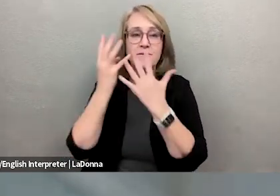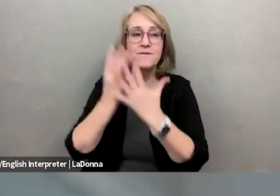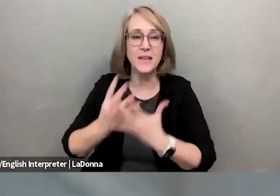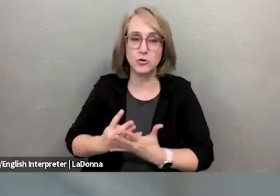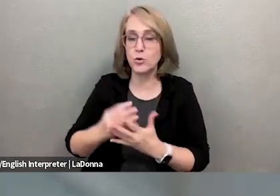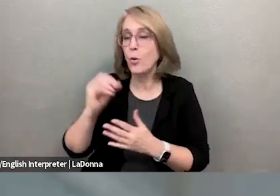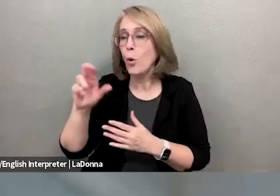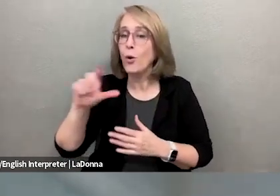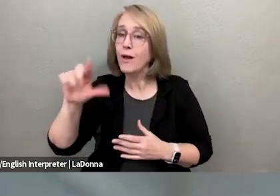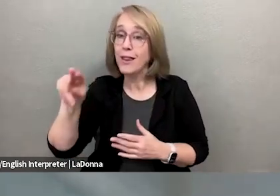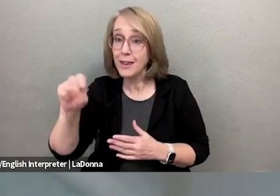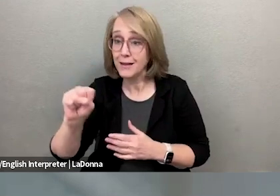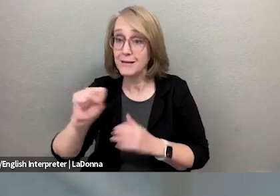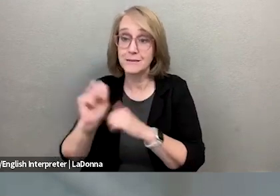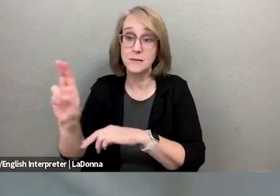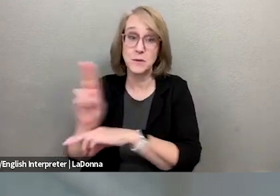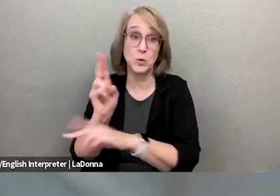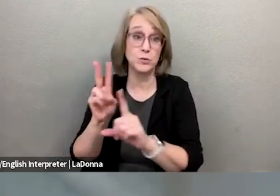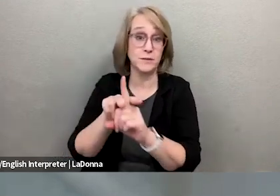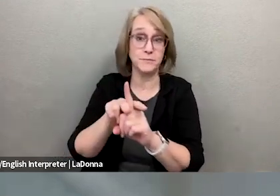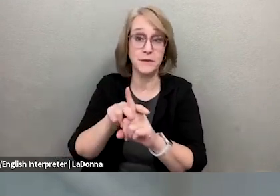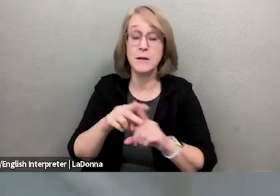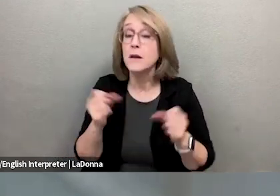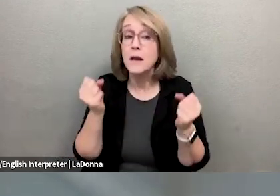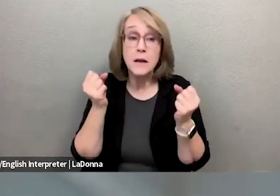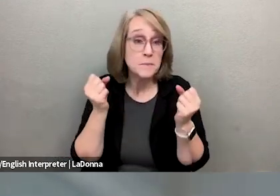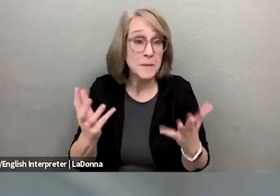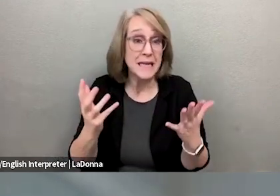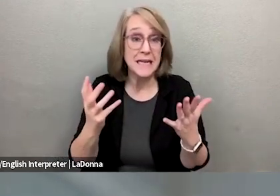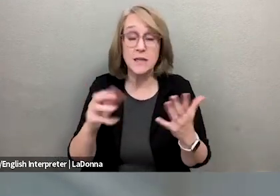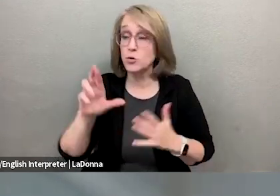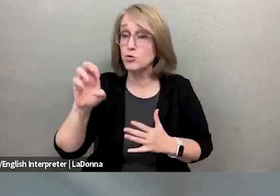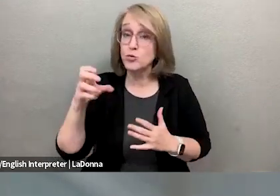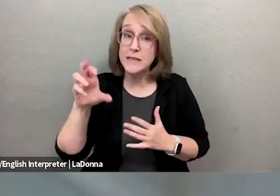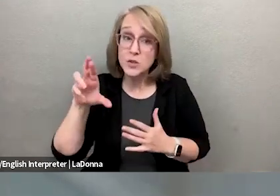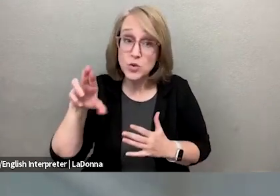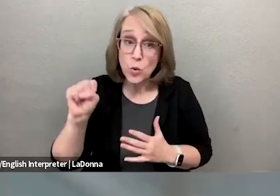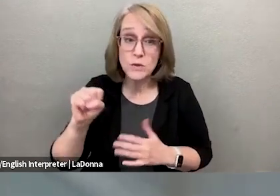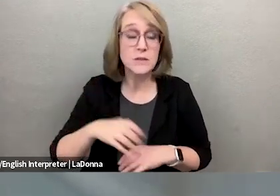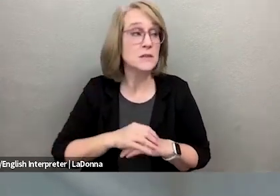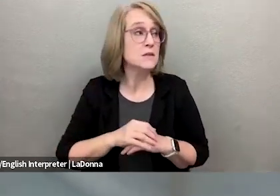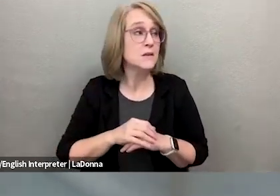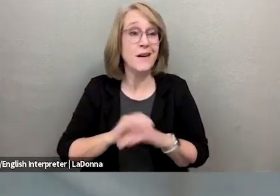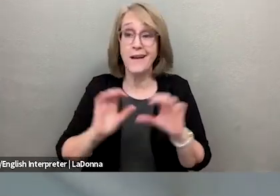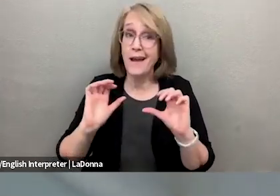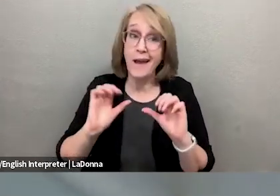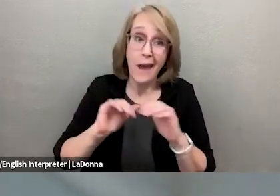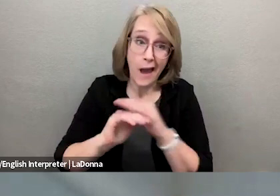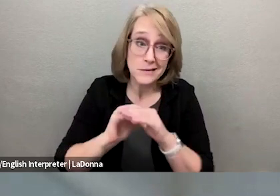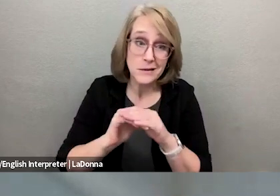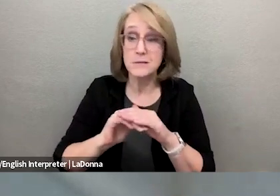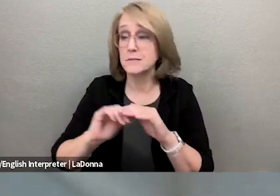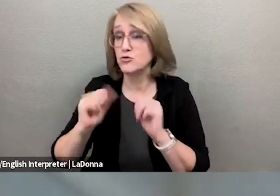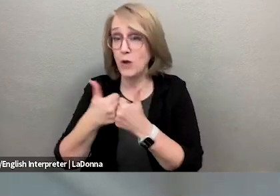applied already in general, because a lot of sort of resource access challenges in rural versus urban